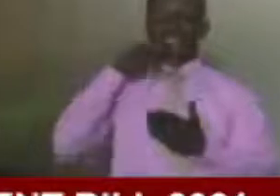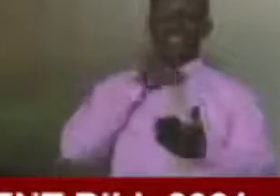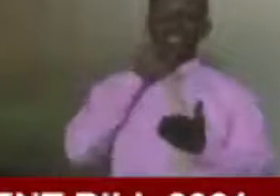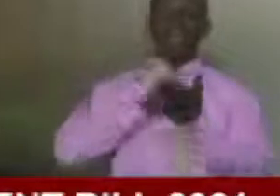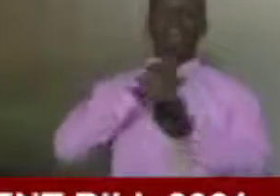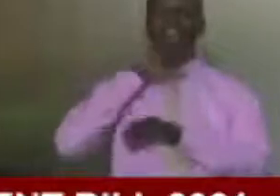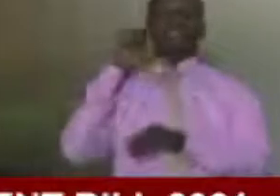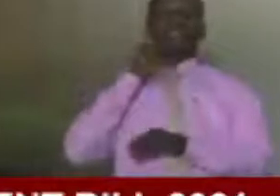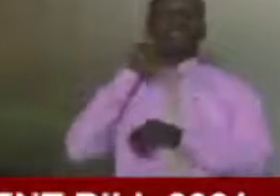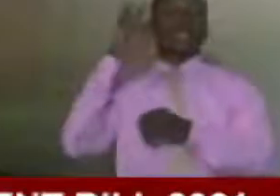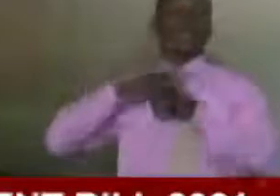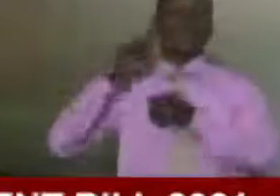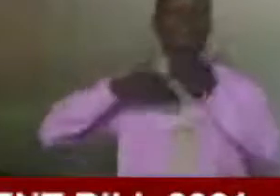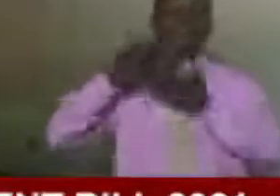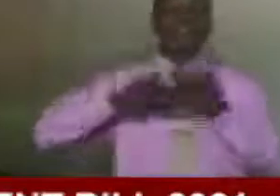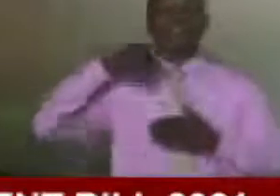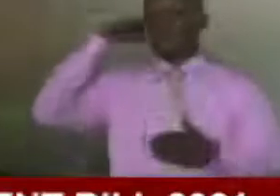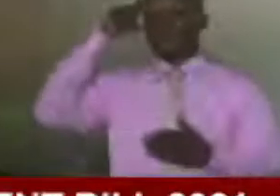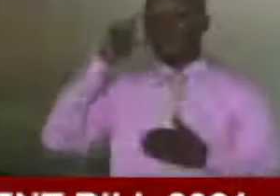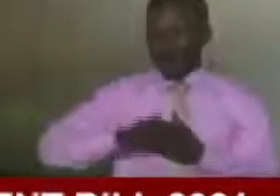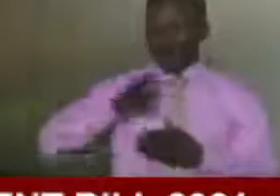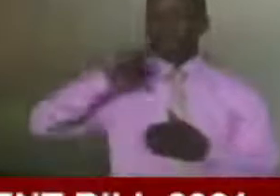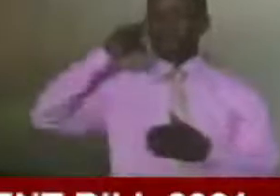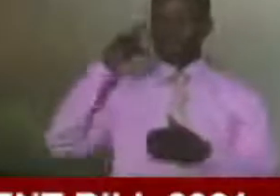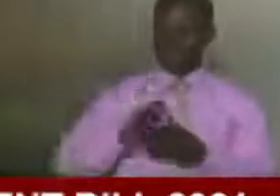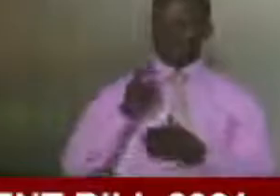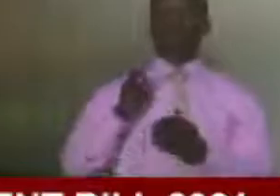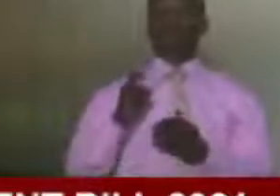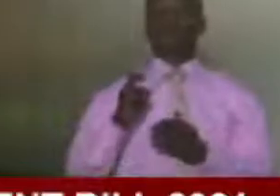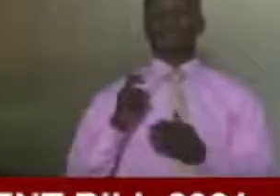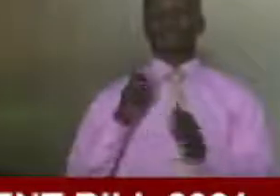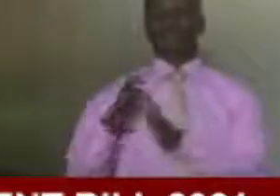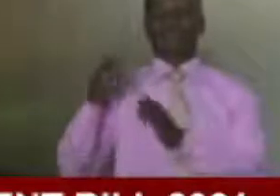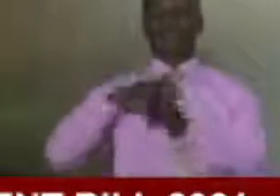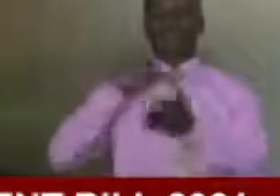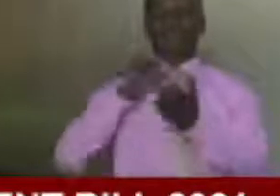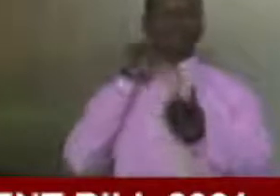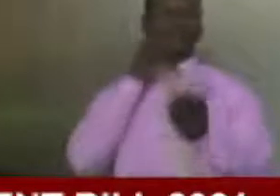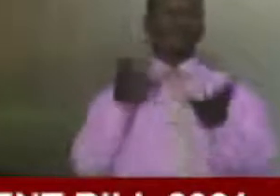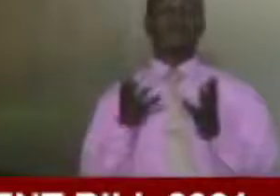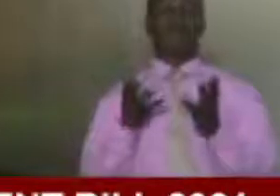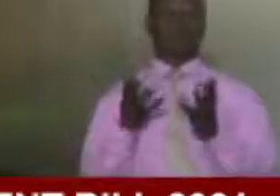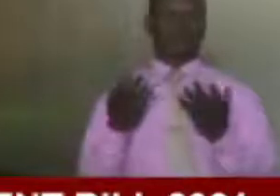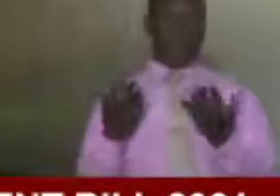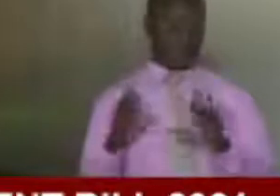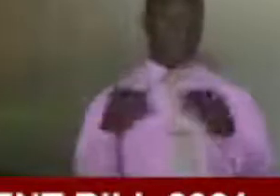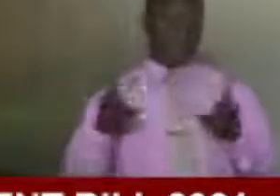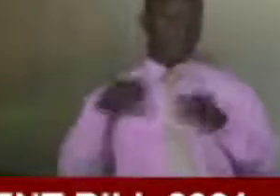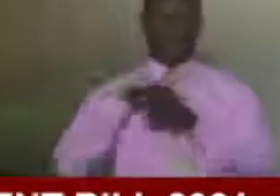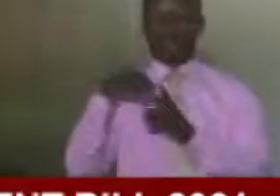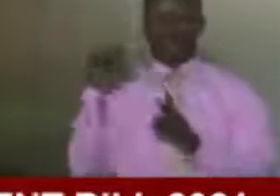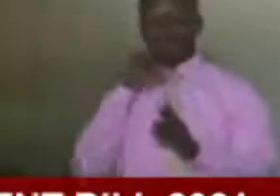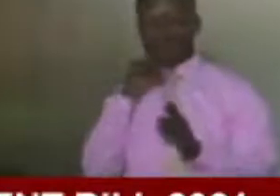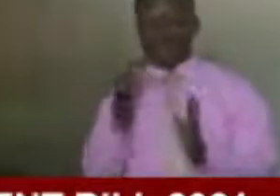electoral processes have not delivered on the kind of elections that Nigerians want. Already as it is in Nigeria, and you know, we have